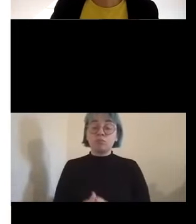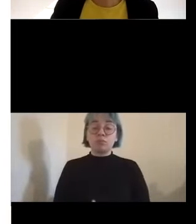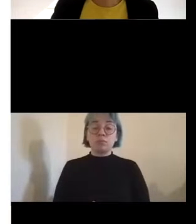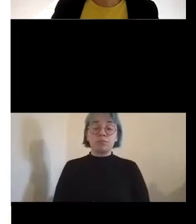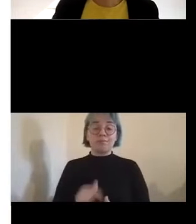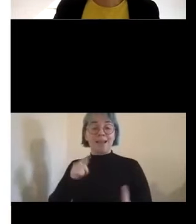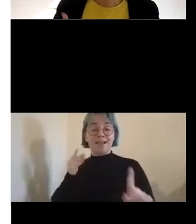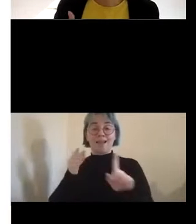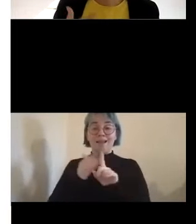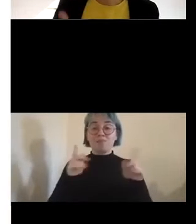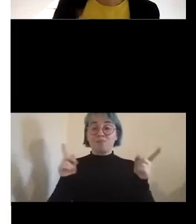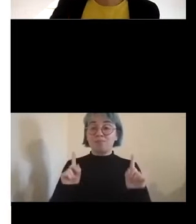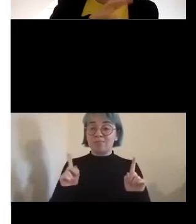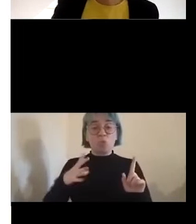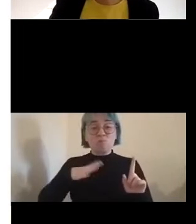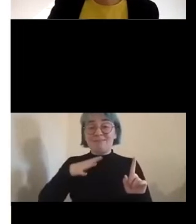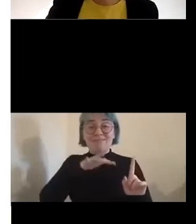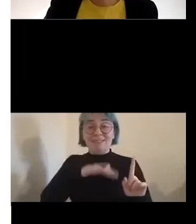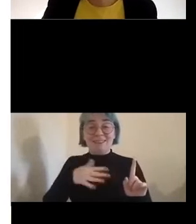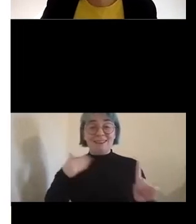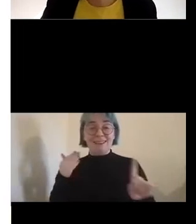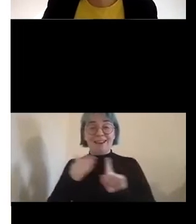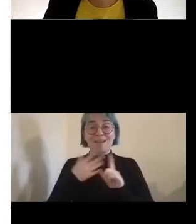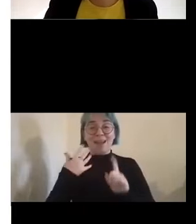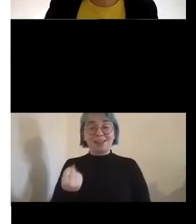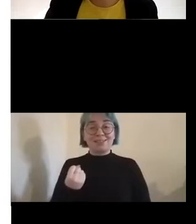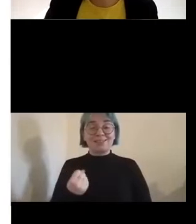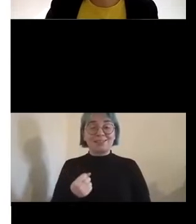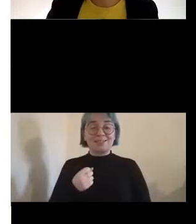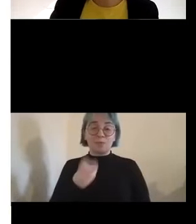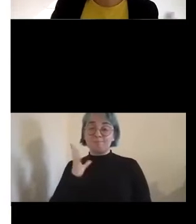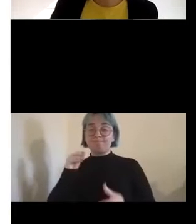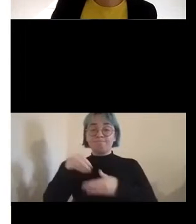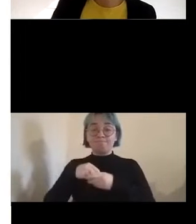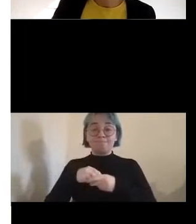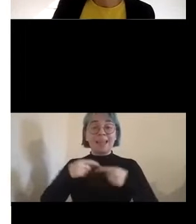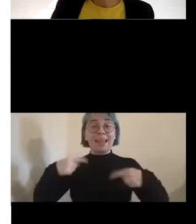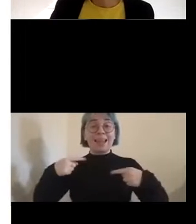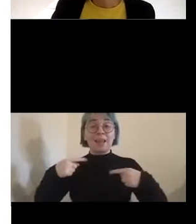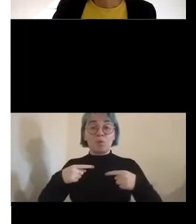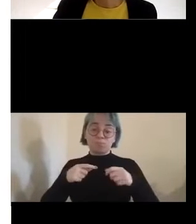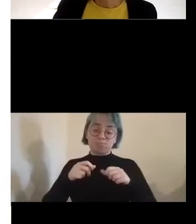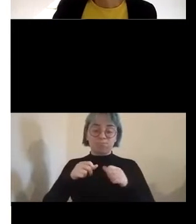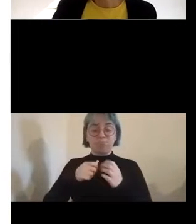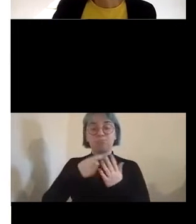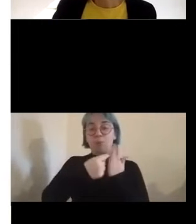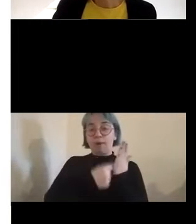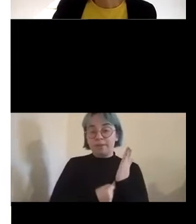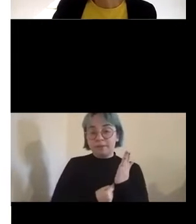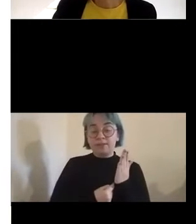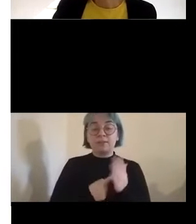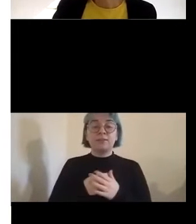the aim was, it was already there. It was put into the legal framework. And the